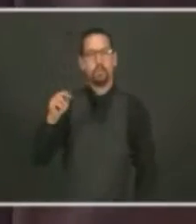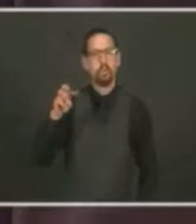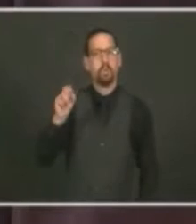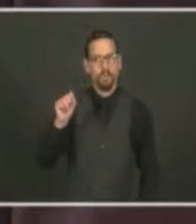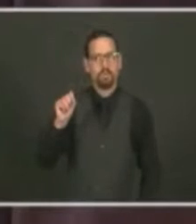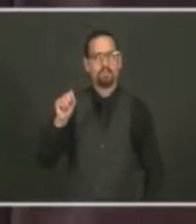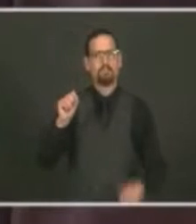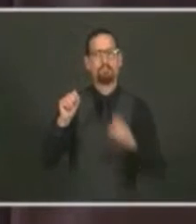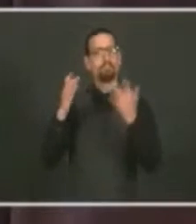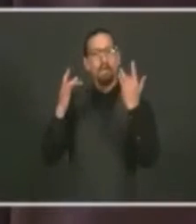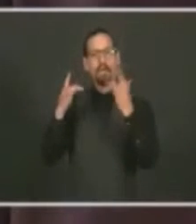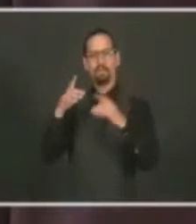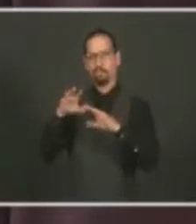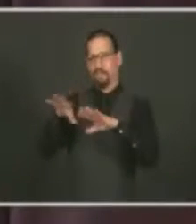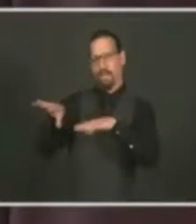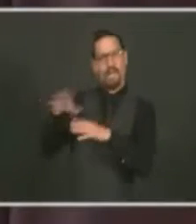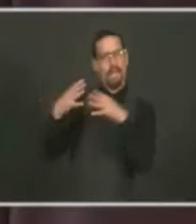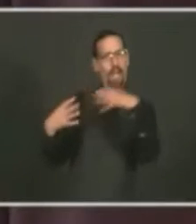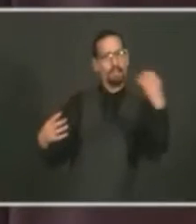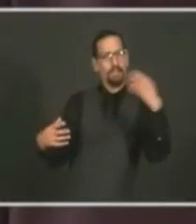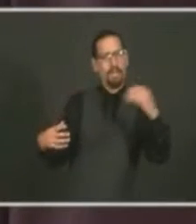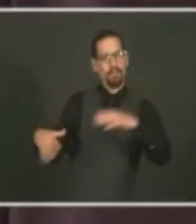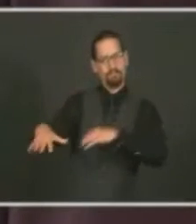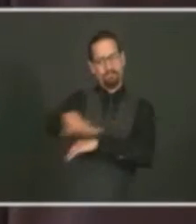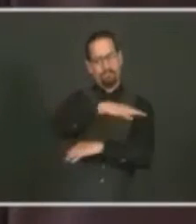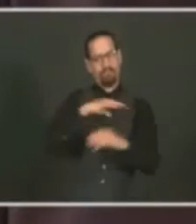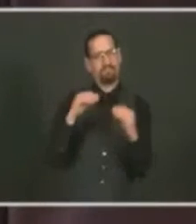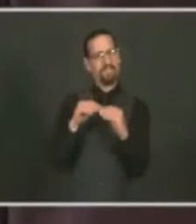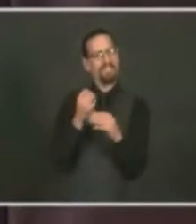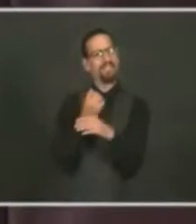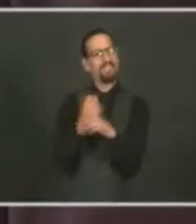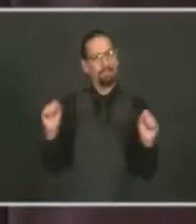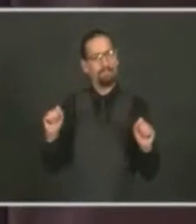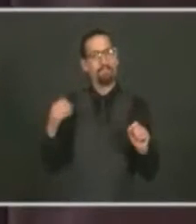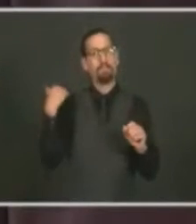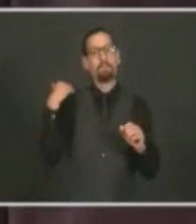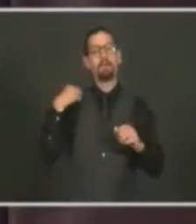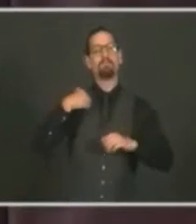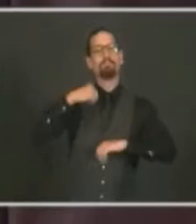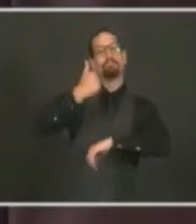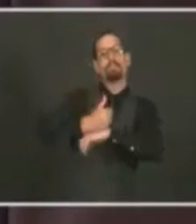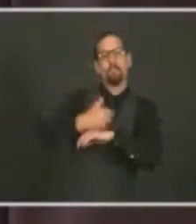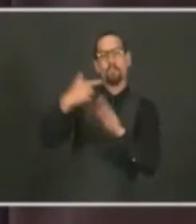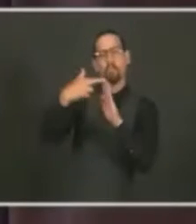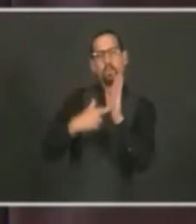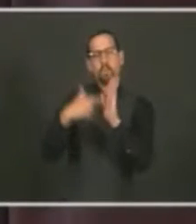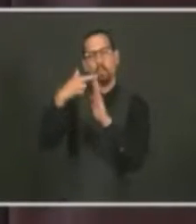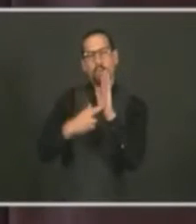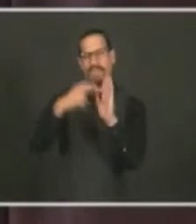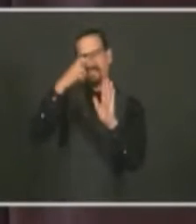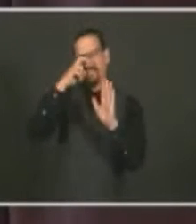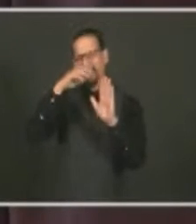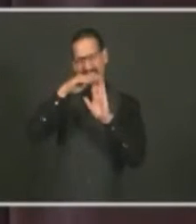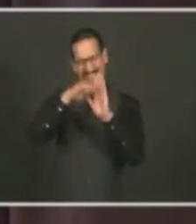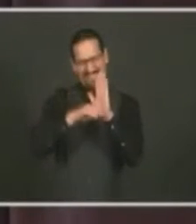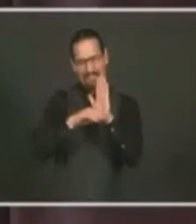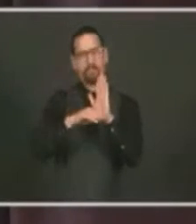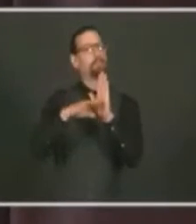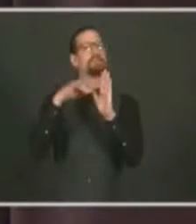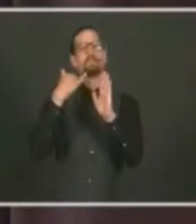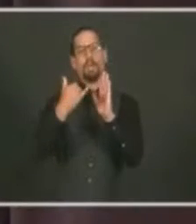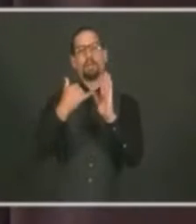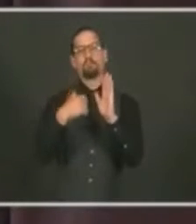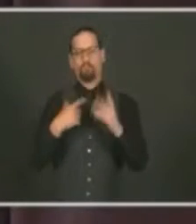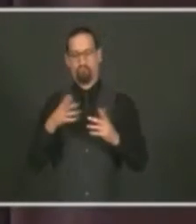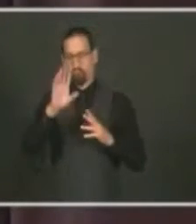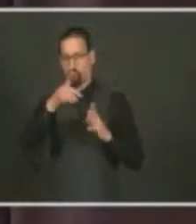safer outside, and because you're doing such a great job following the rules outside, effective